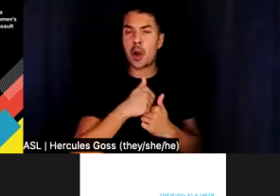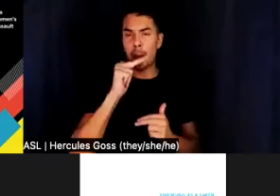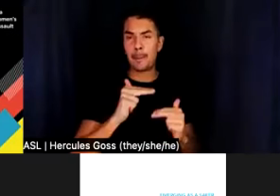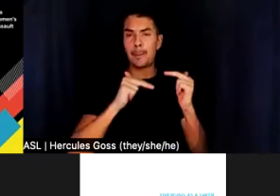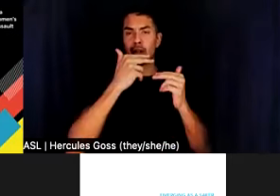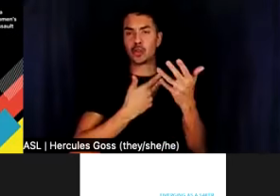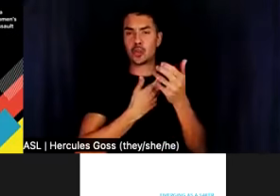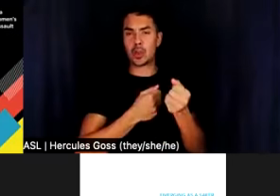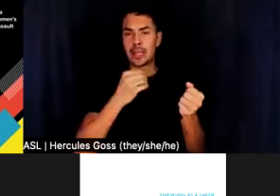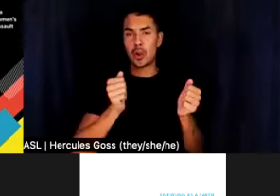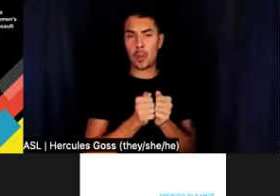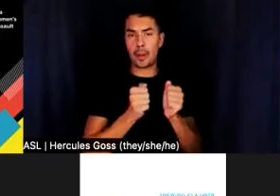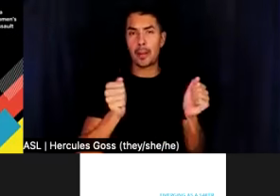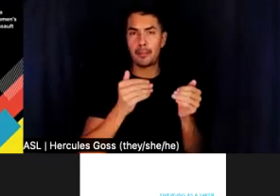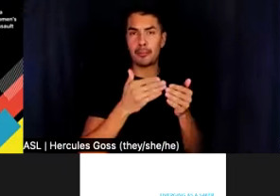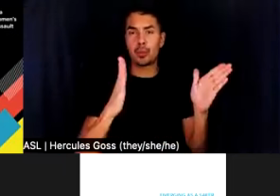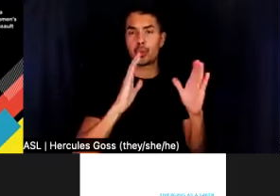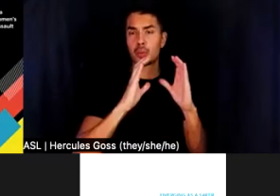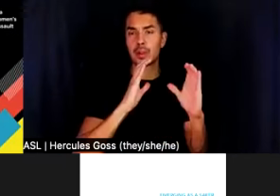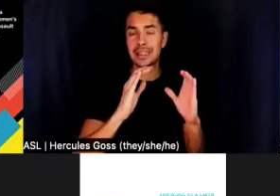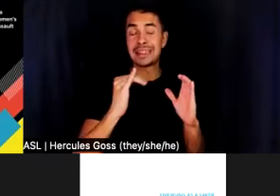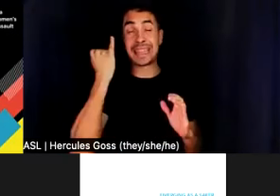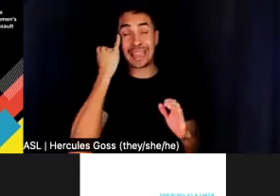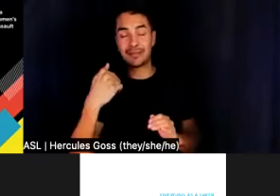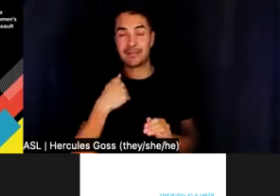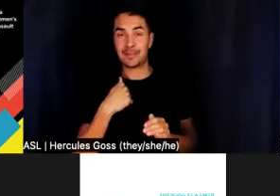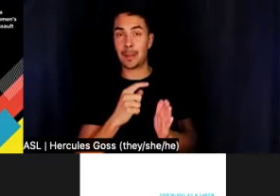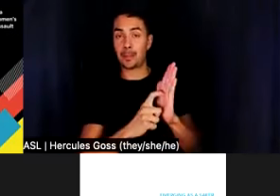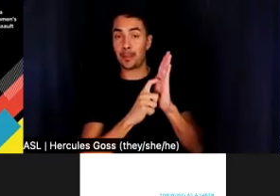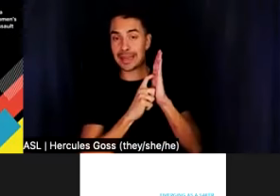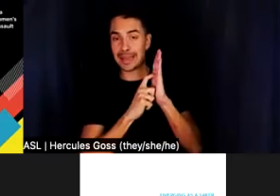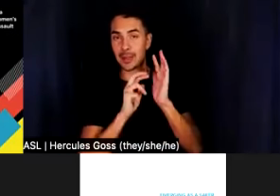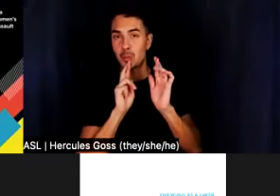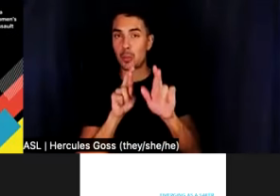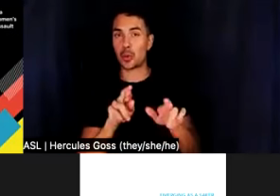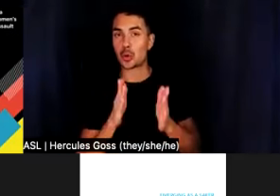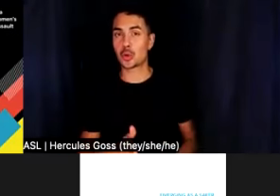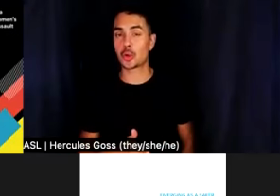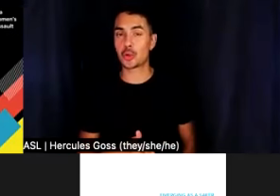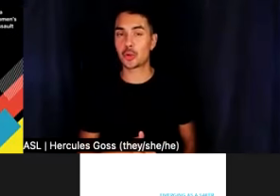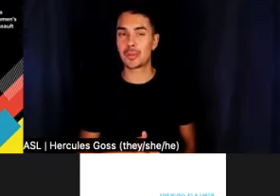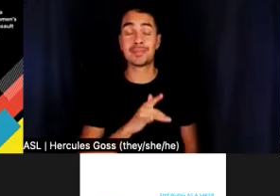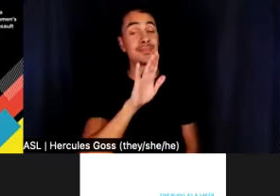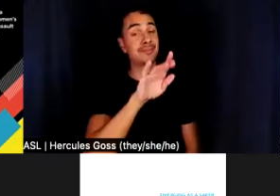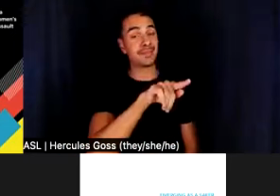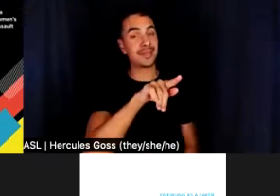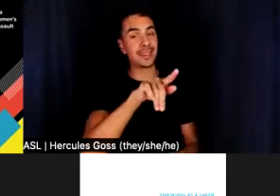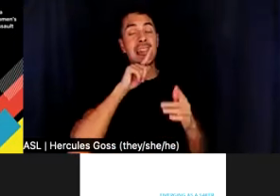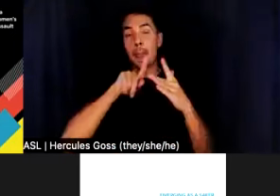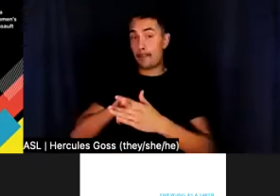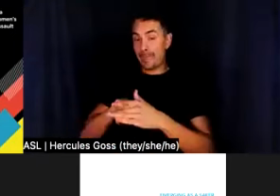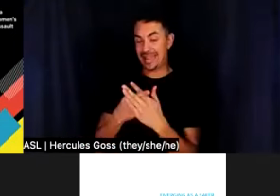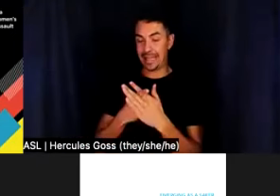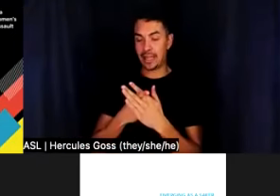So, again, one of the things I think is being as open as you can from the beginning, right?